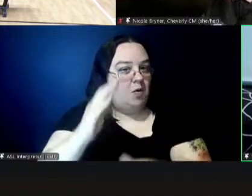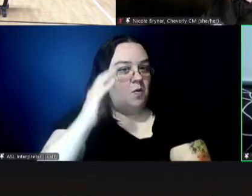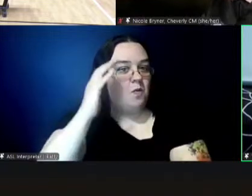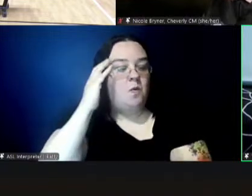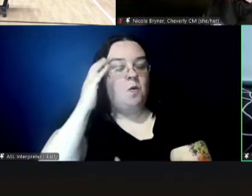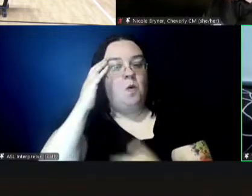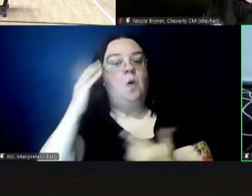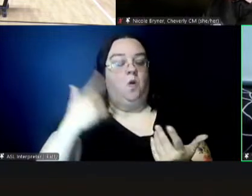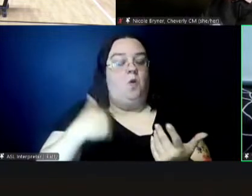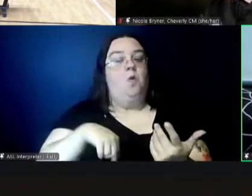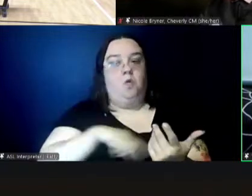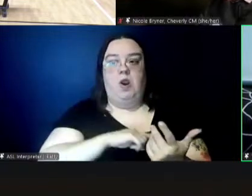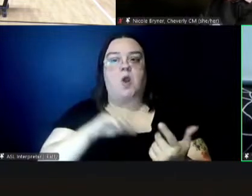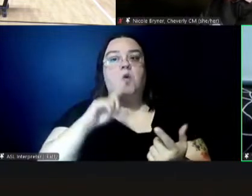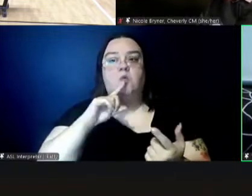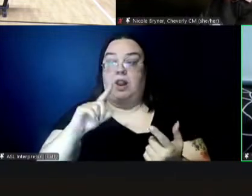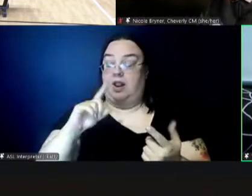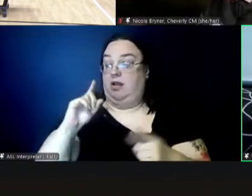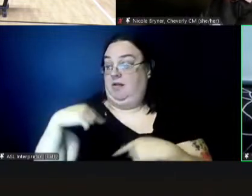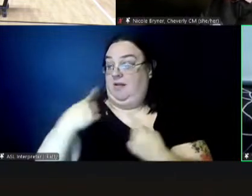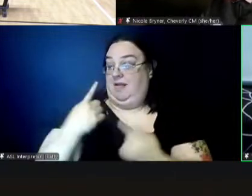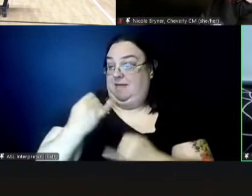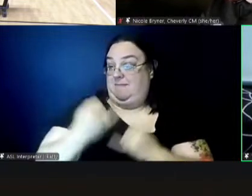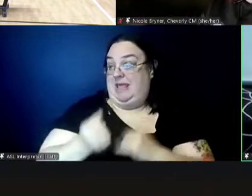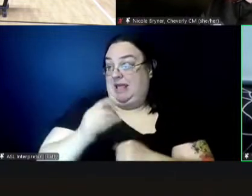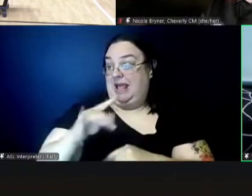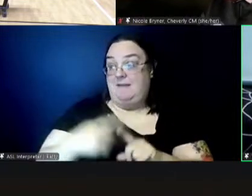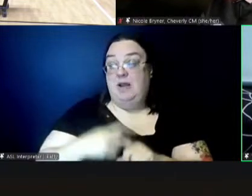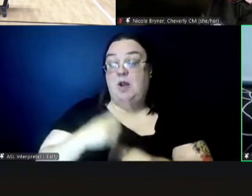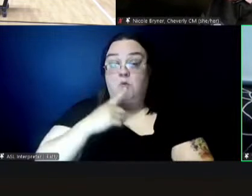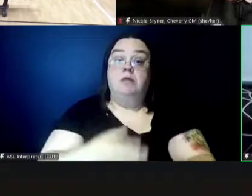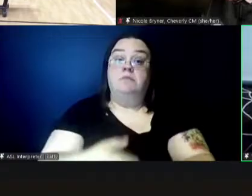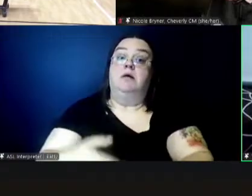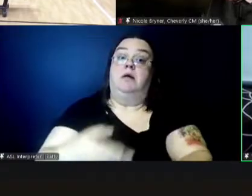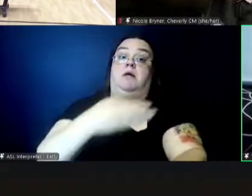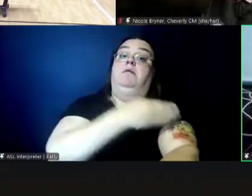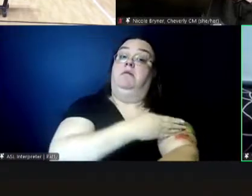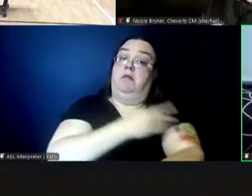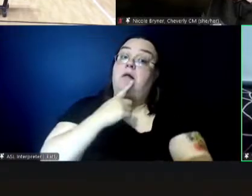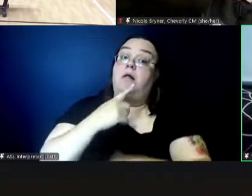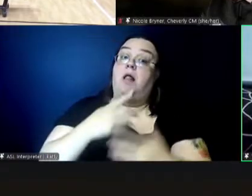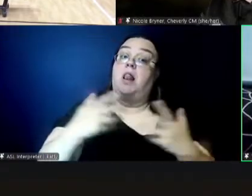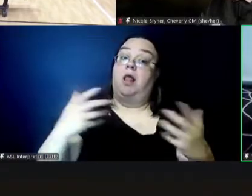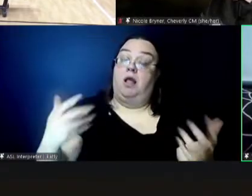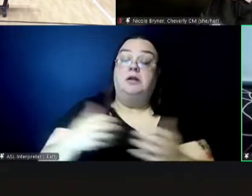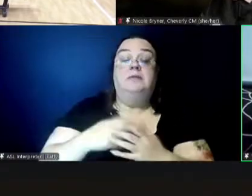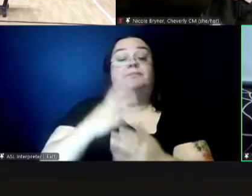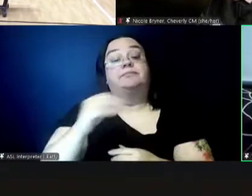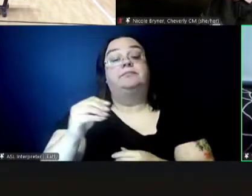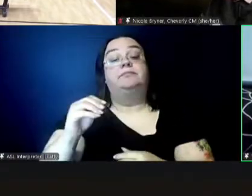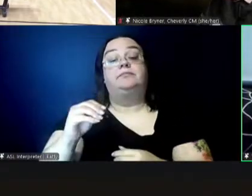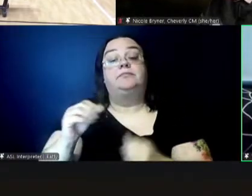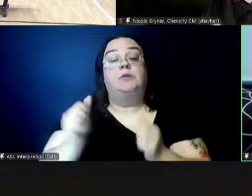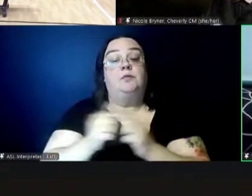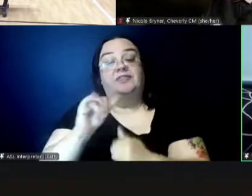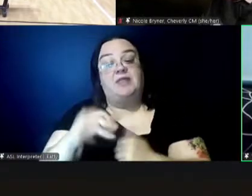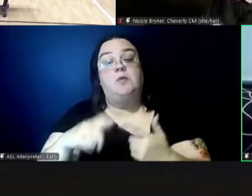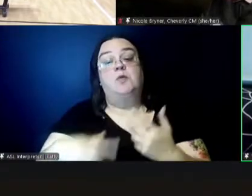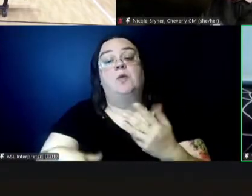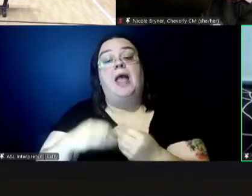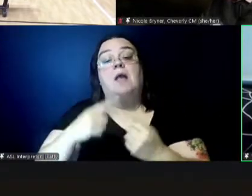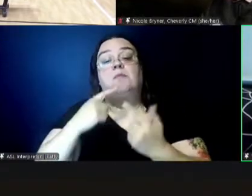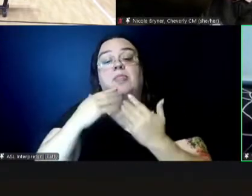that we have come a long way over the past 18 months or so. And on that note, I'd like to thank my fellow